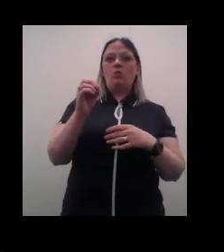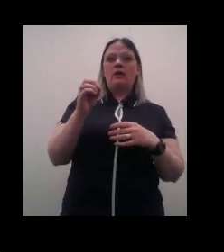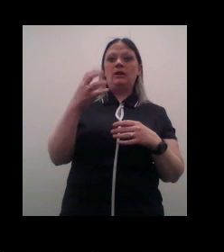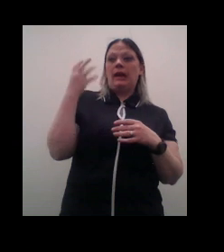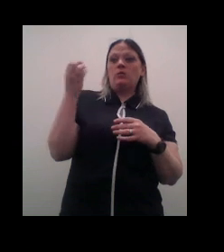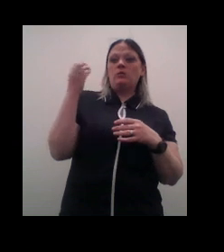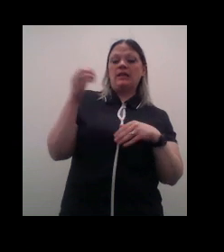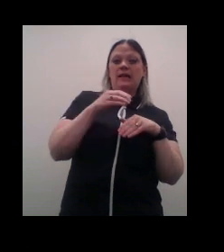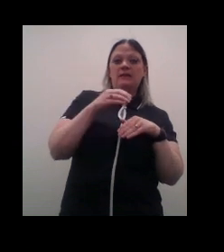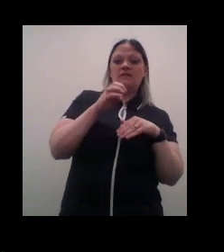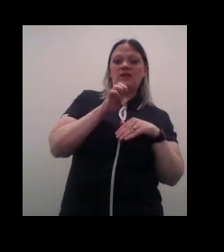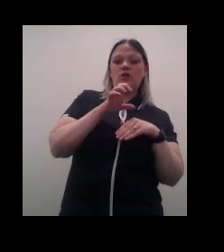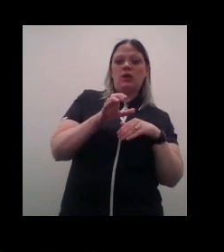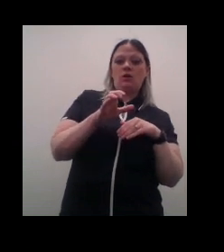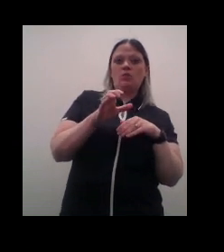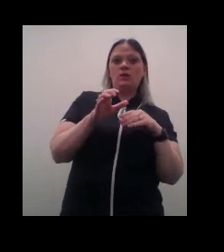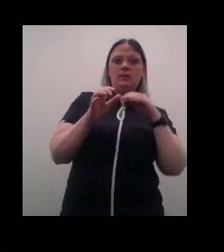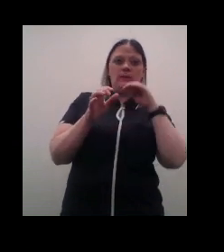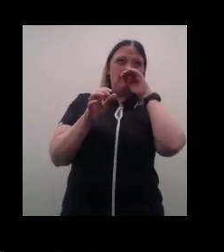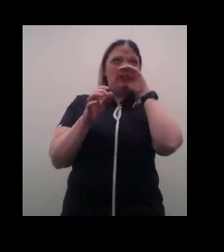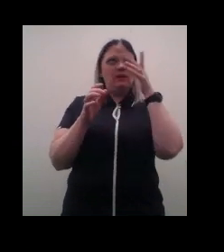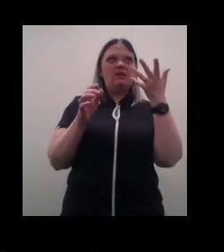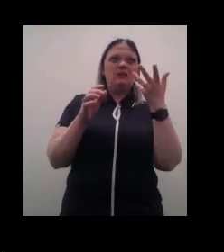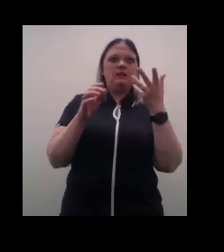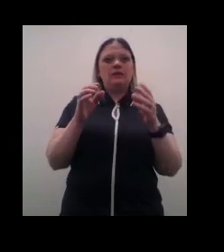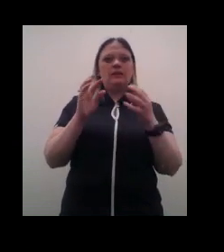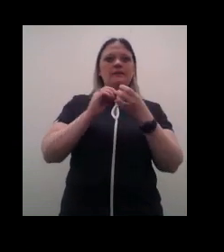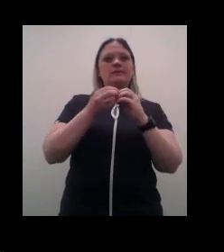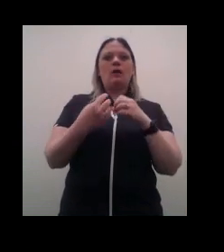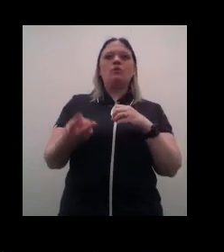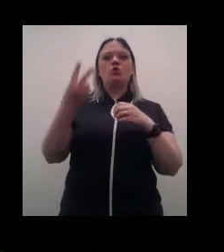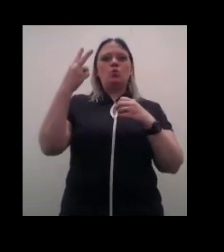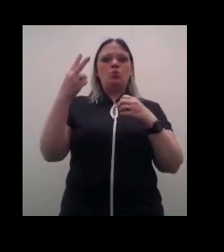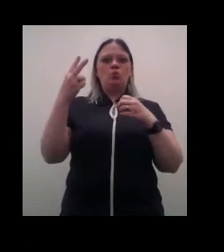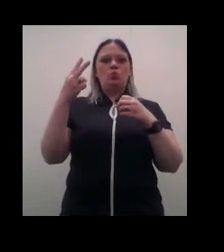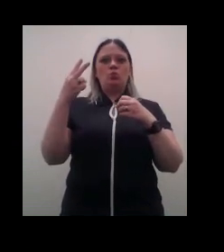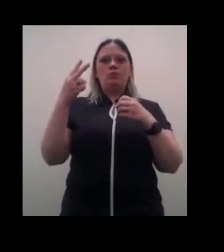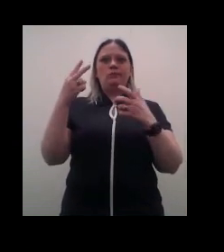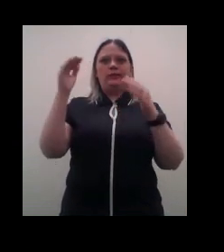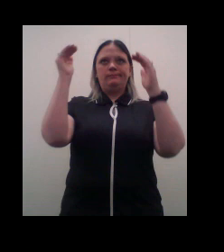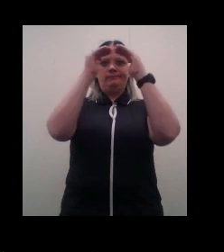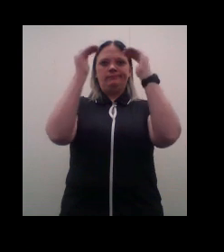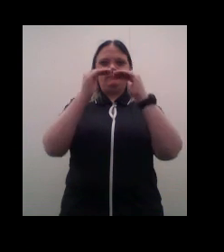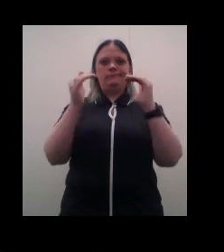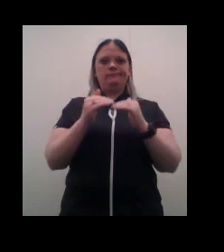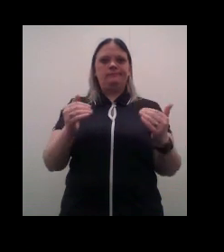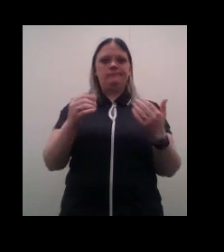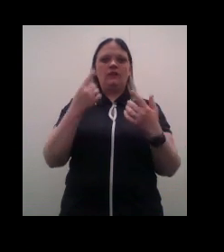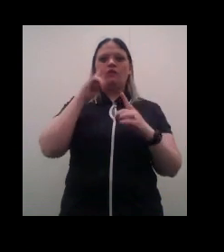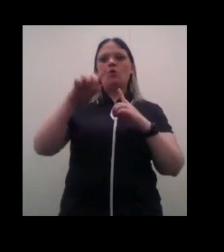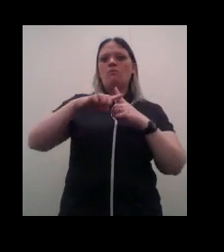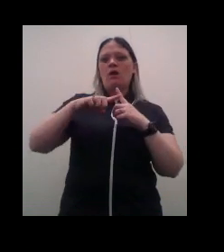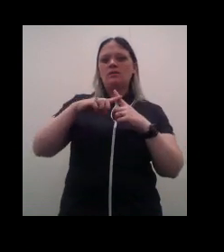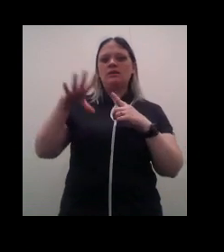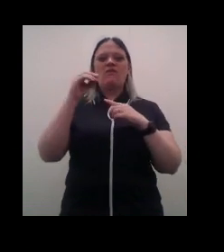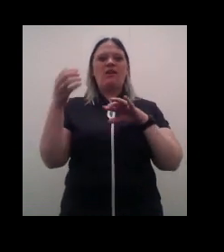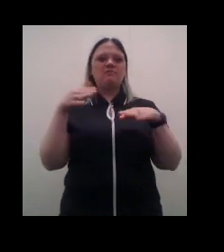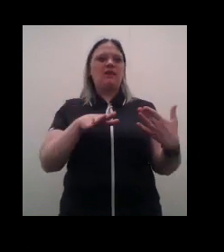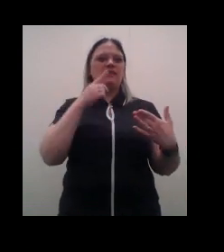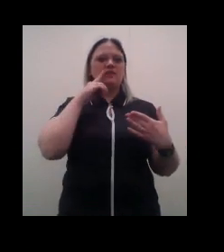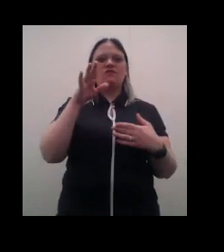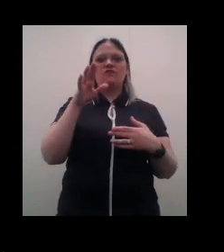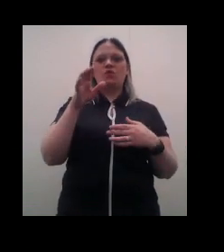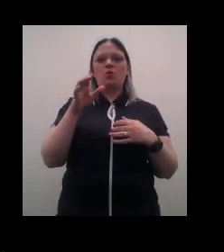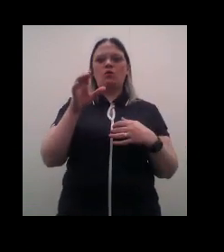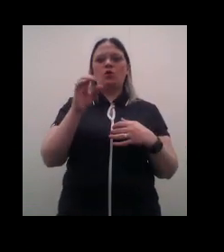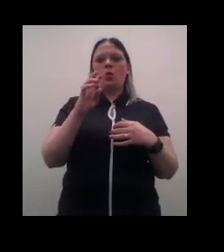number 1, or I guess it would be number 2 cases in Western New York with regards to all positives and deaths. They have